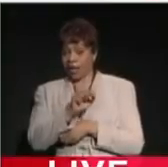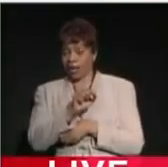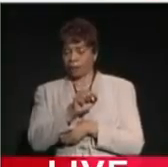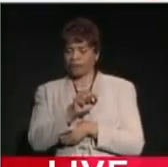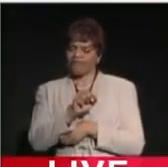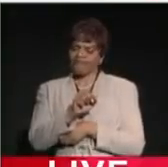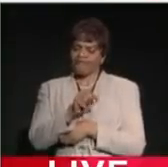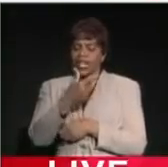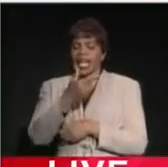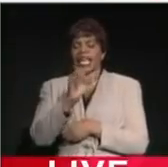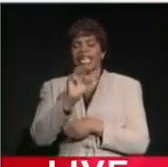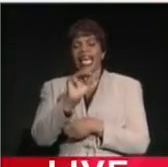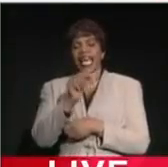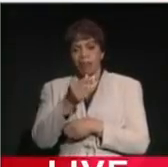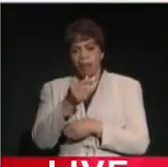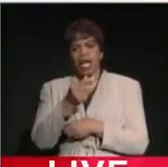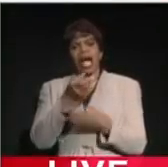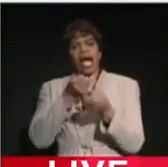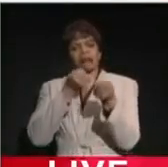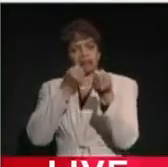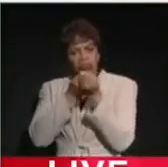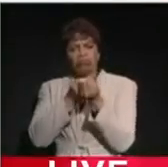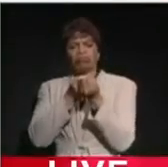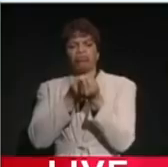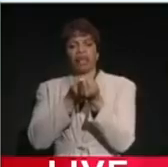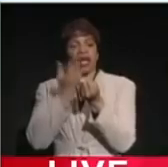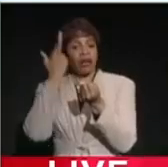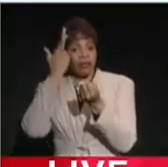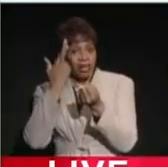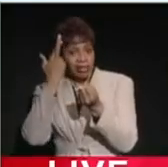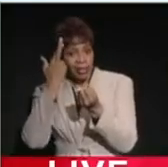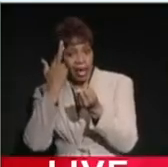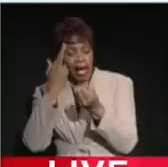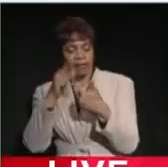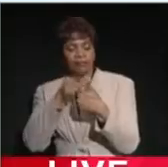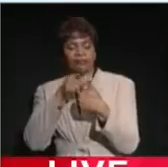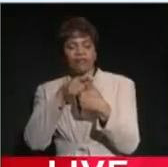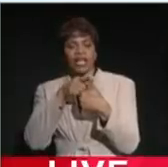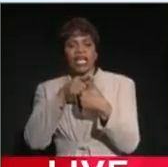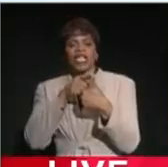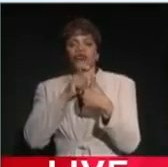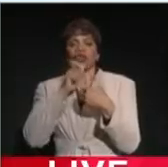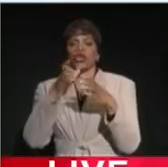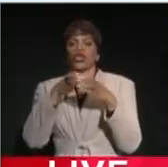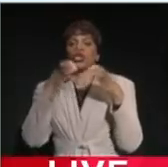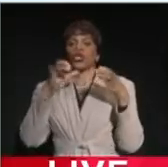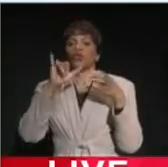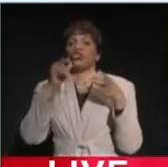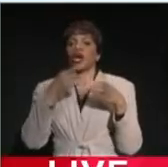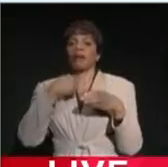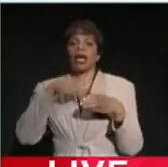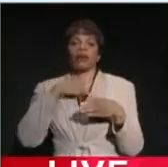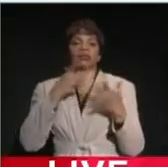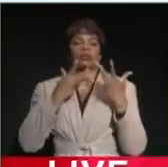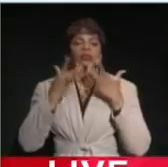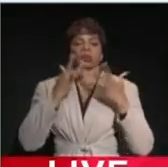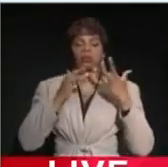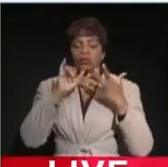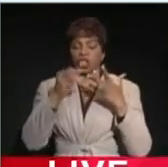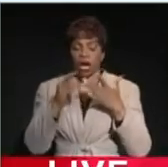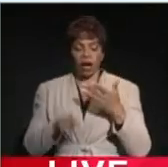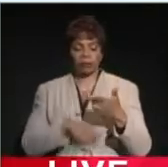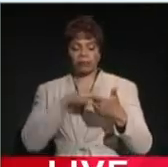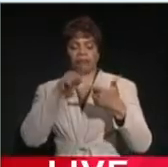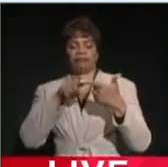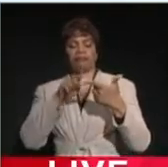Jersey gaming, I've supported strongly, and here's my rationale. Number one, it's a huge job creator, and we're desperate for jobs. Number